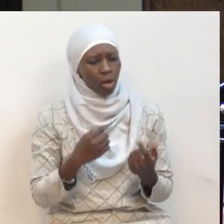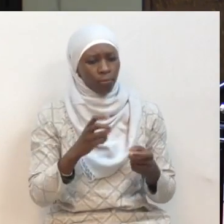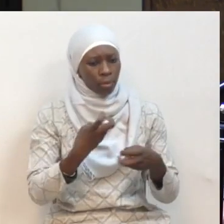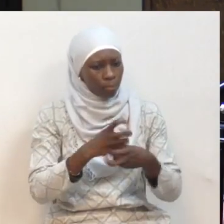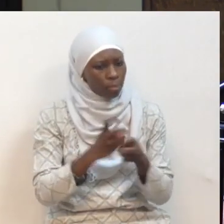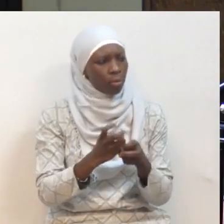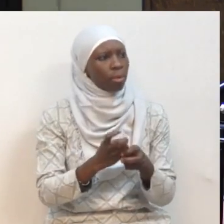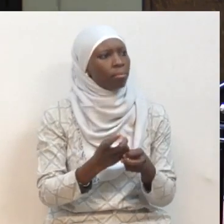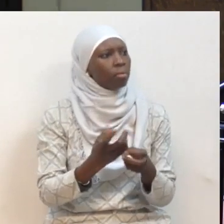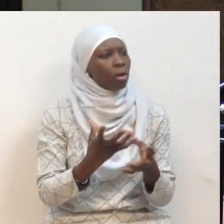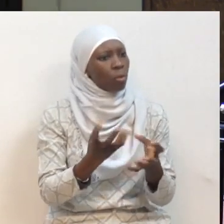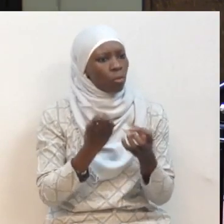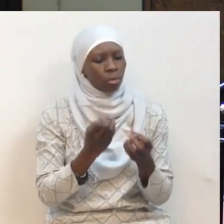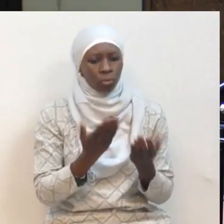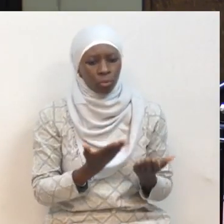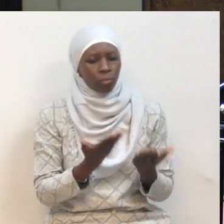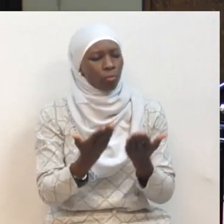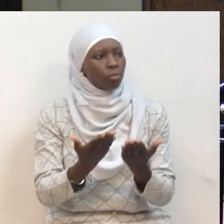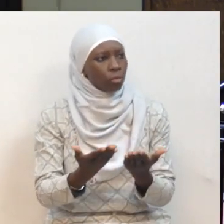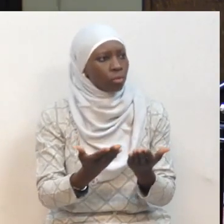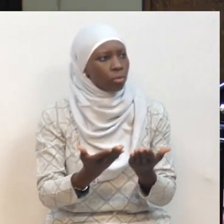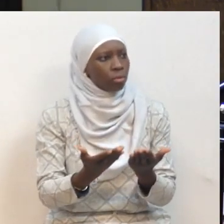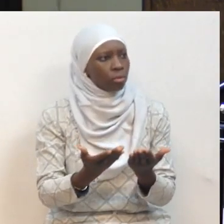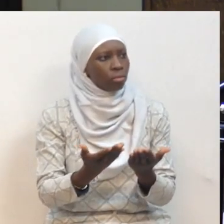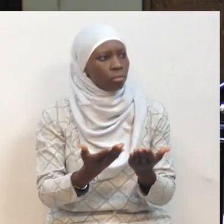We have cruel men